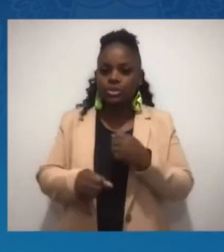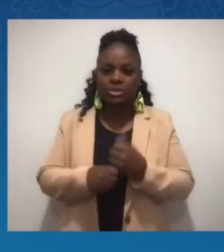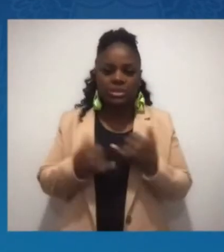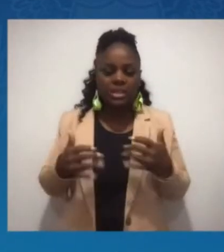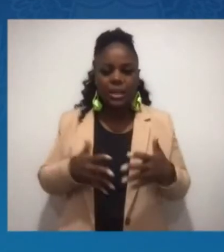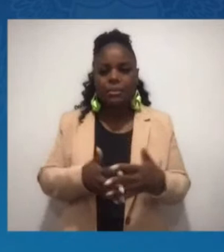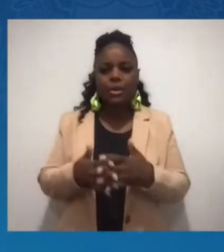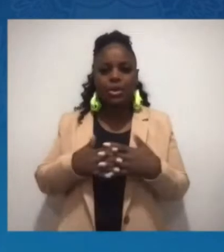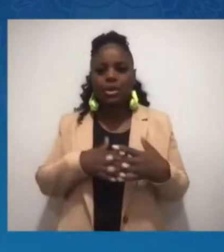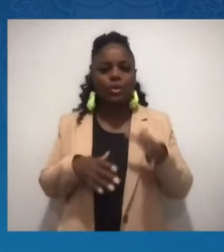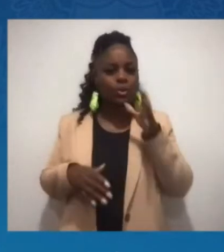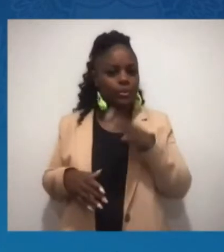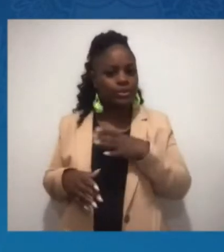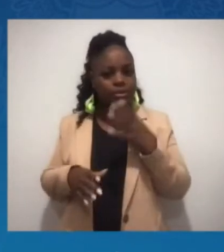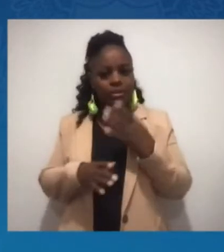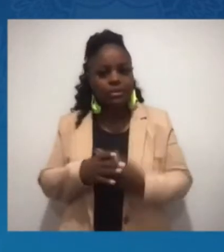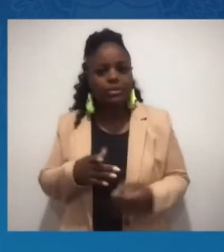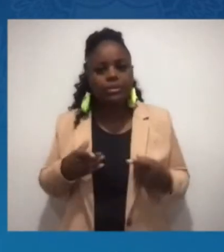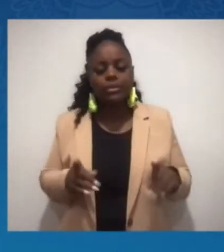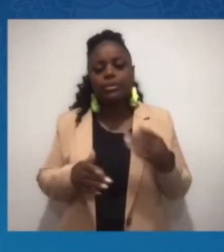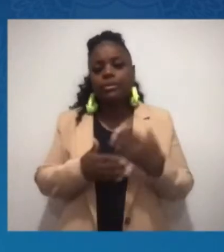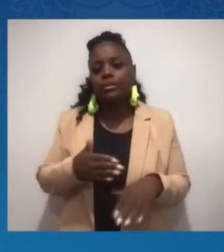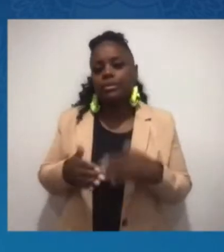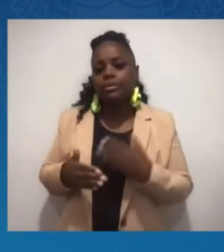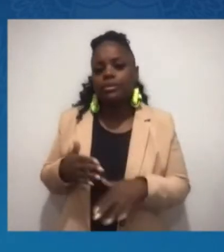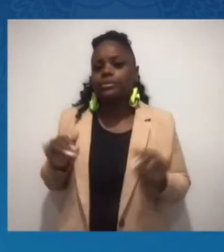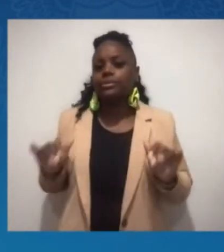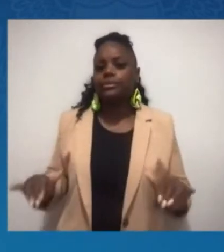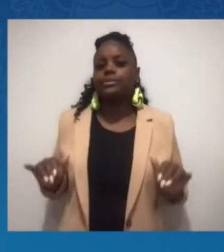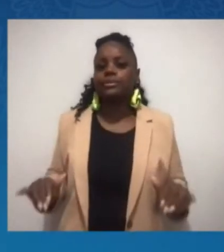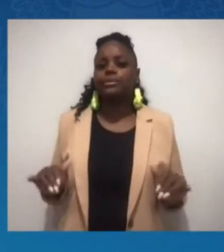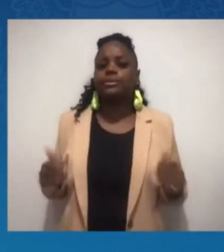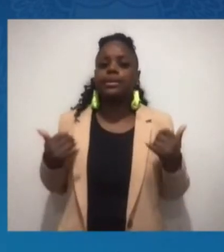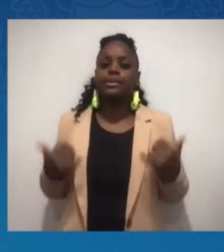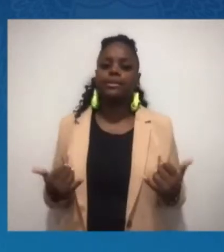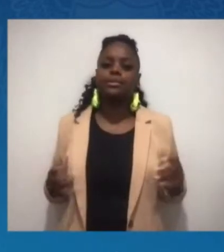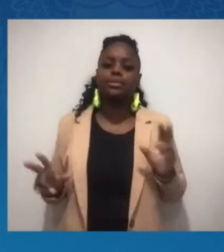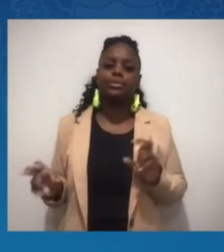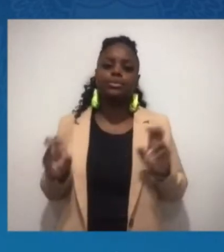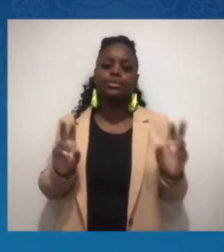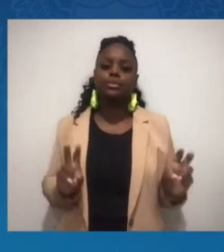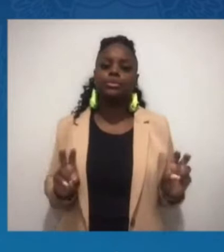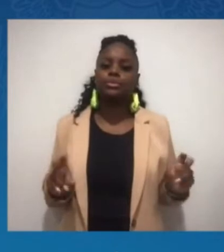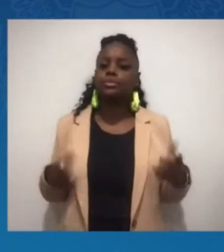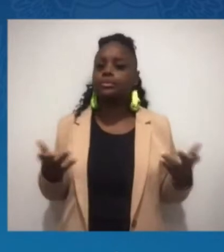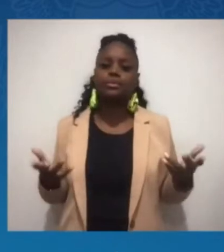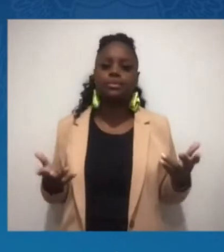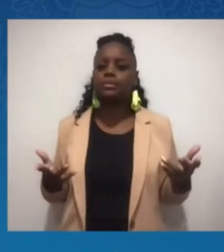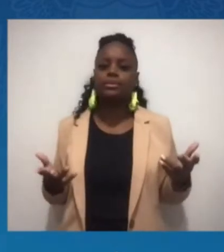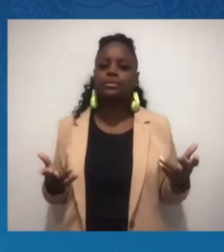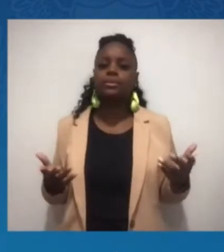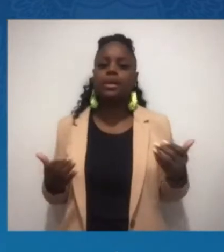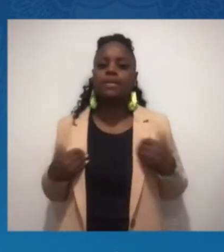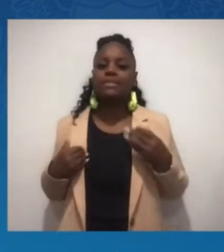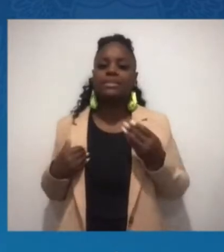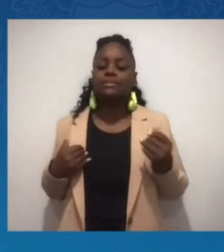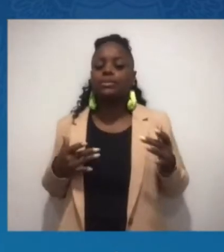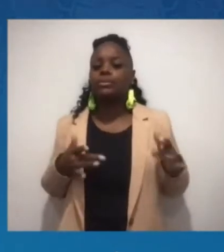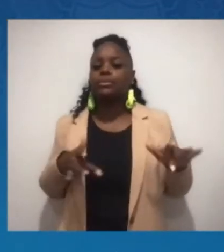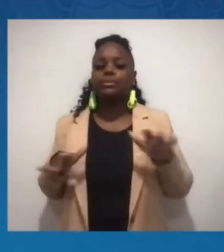And when you look at the issue, there are a number of factors. So when we talk, for example,